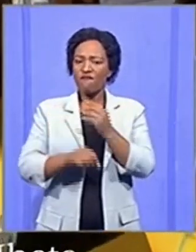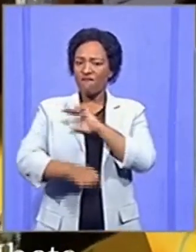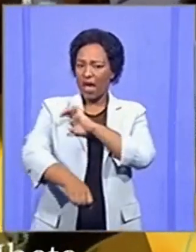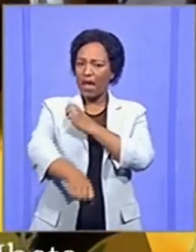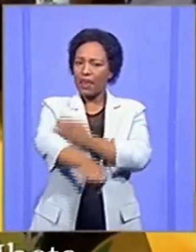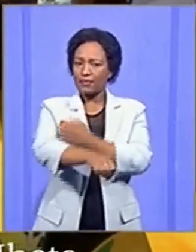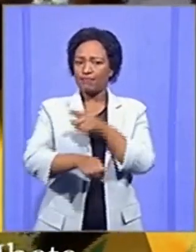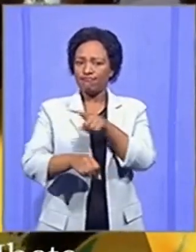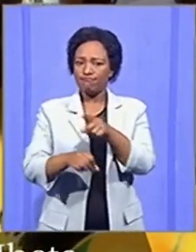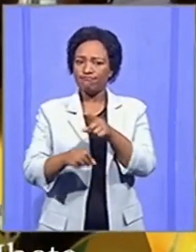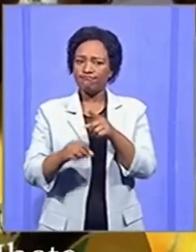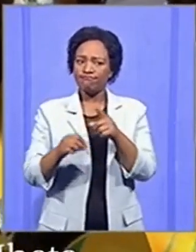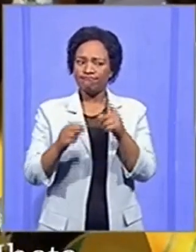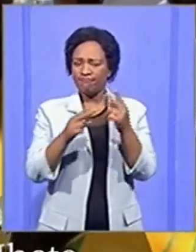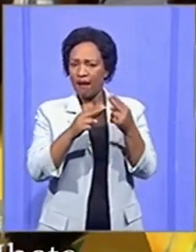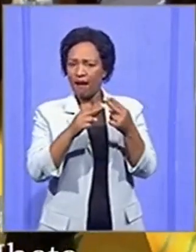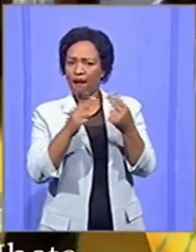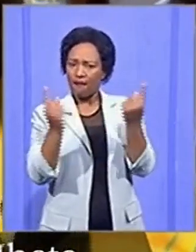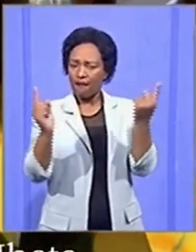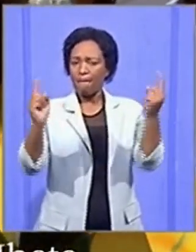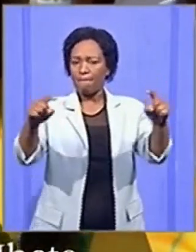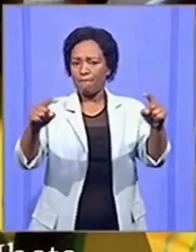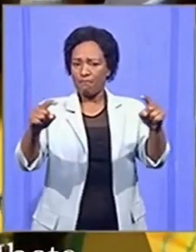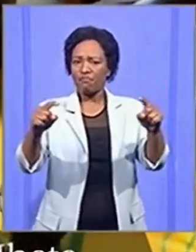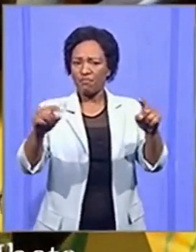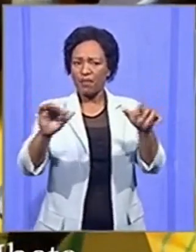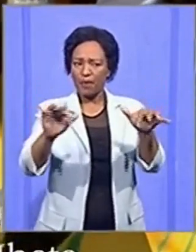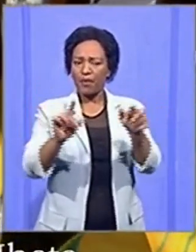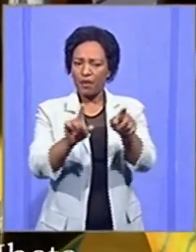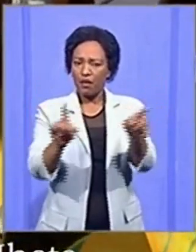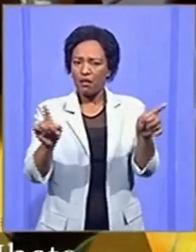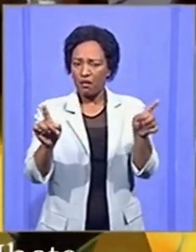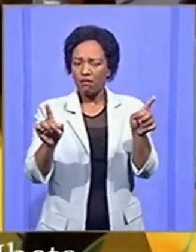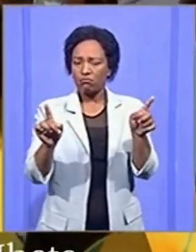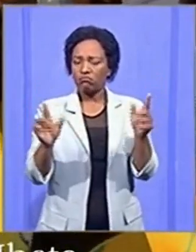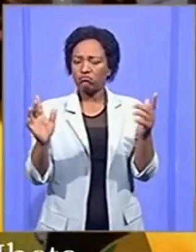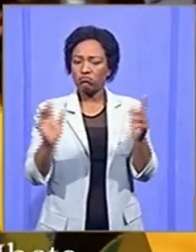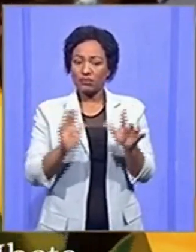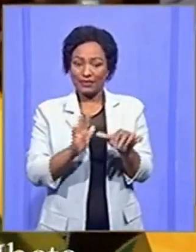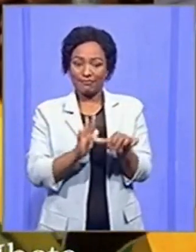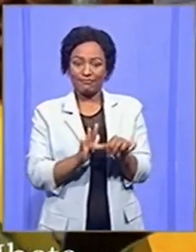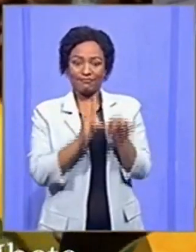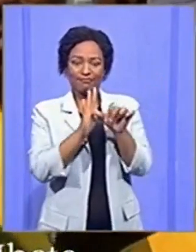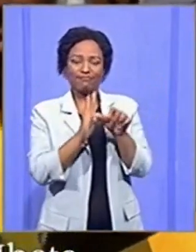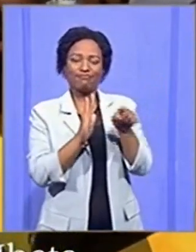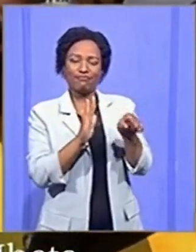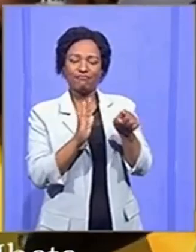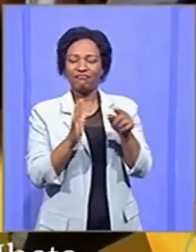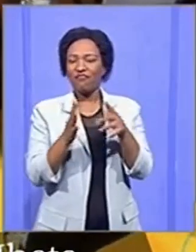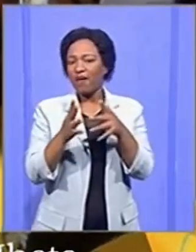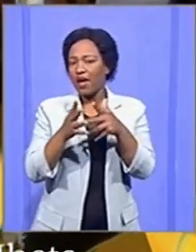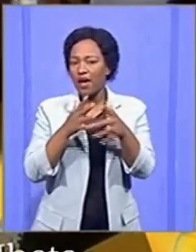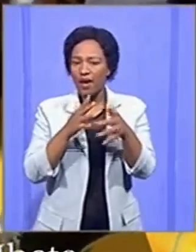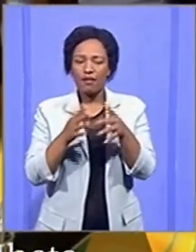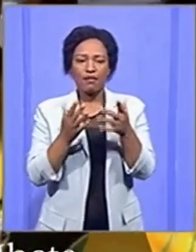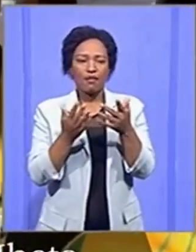out and make sure that people know that it is very important for everybody to vote